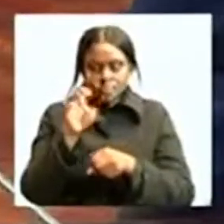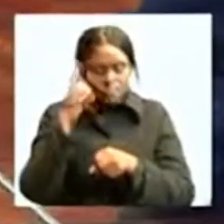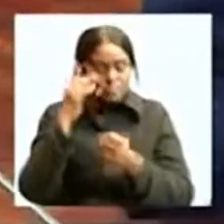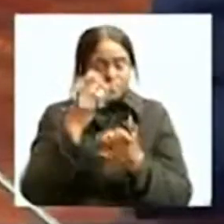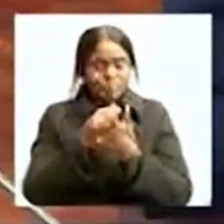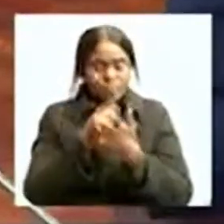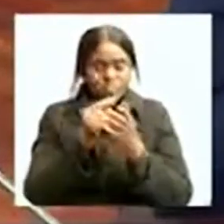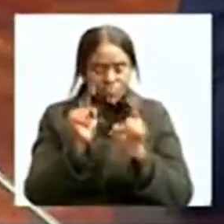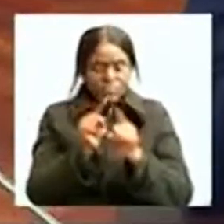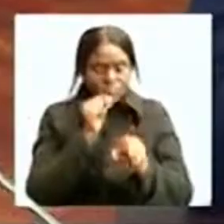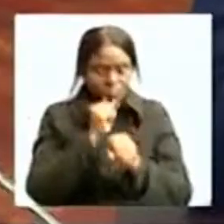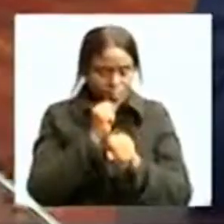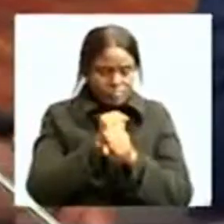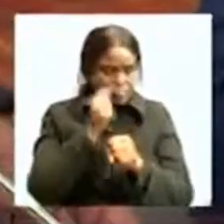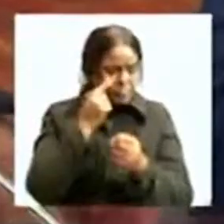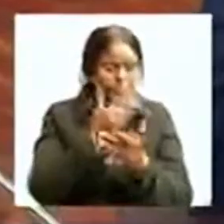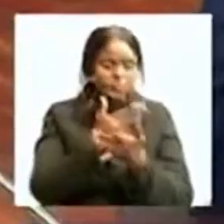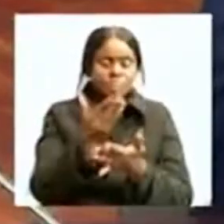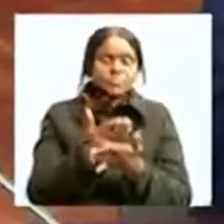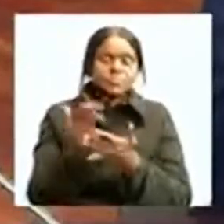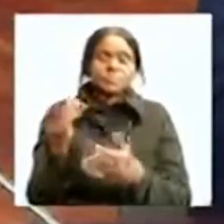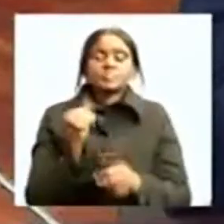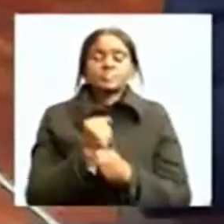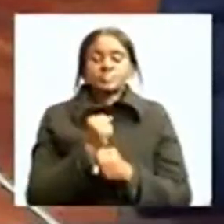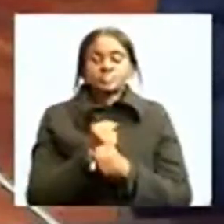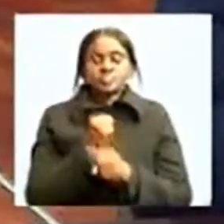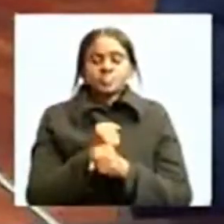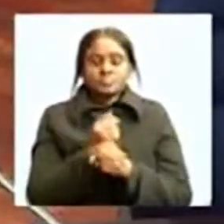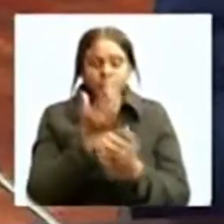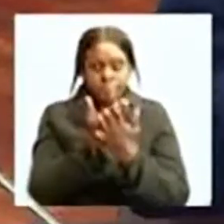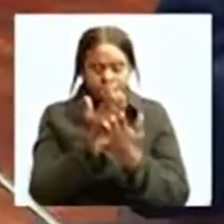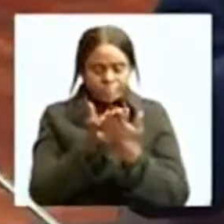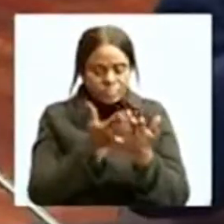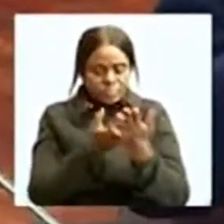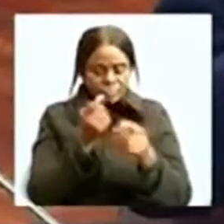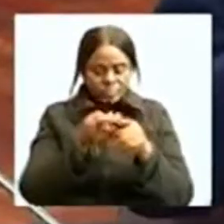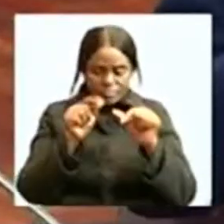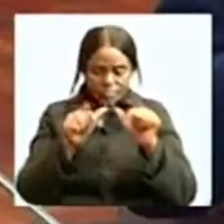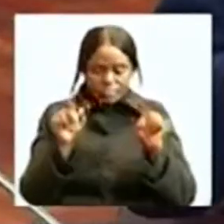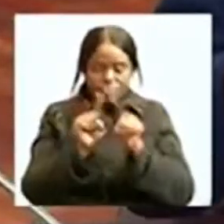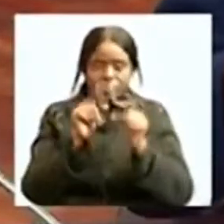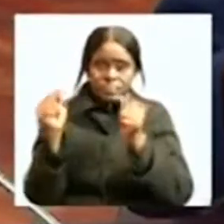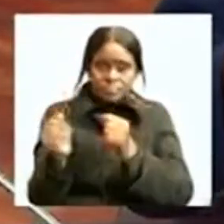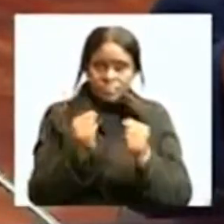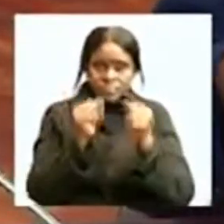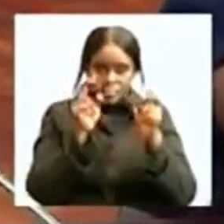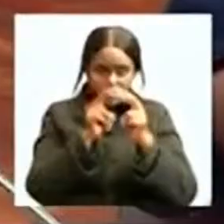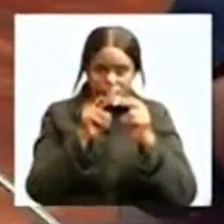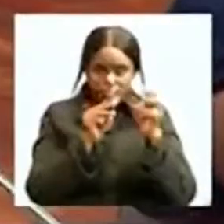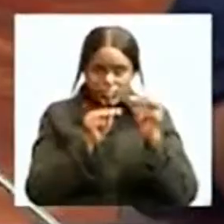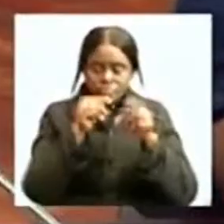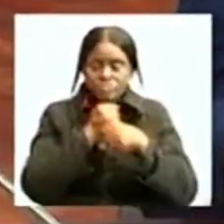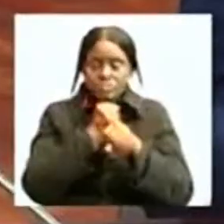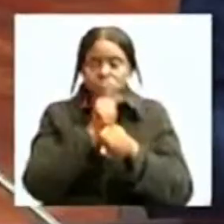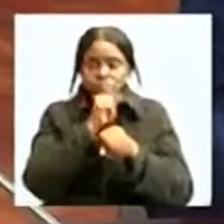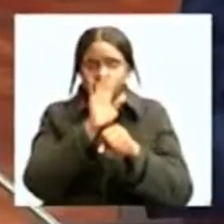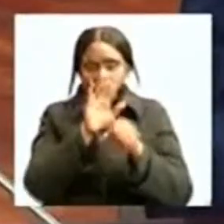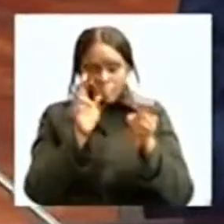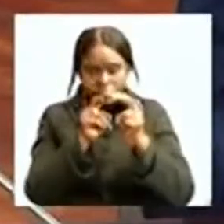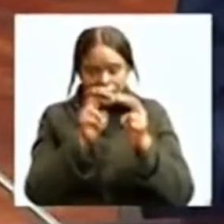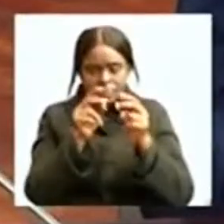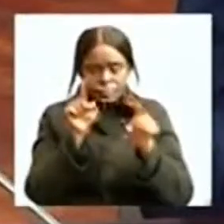the effectiveness of procurement efforts. Recommendations from the auditors: strengthen contract management, ensure that contracts